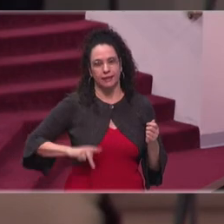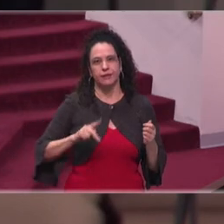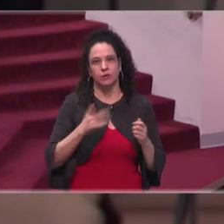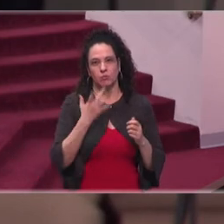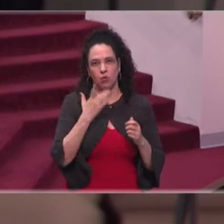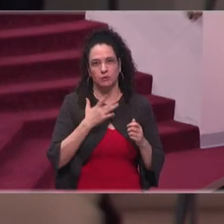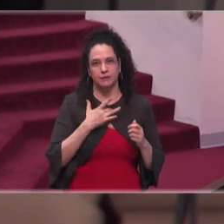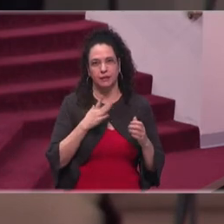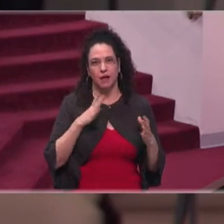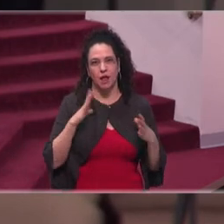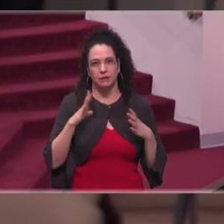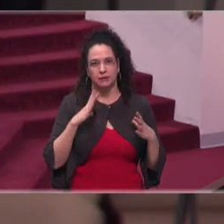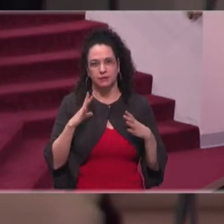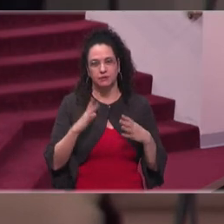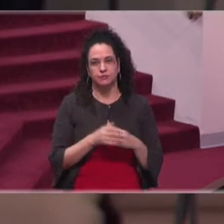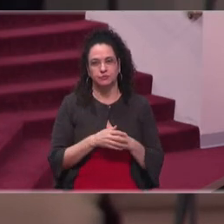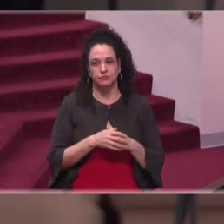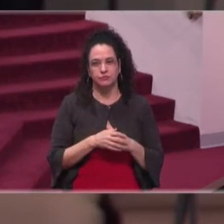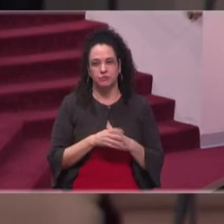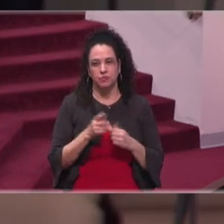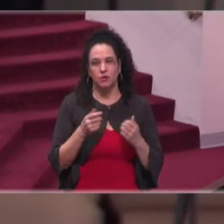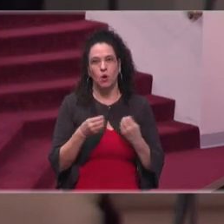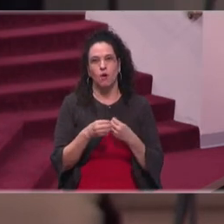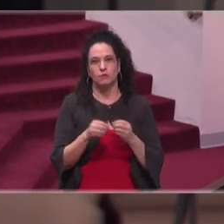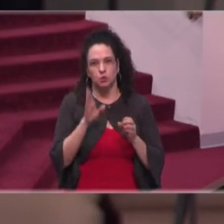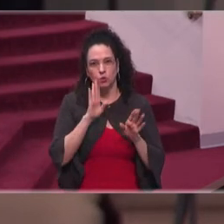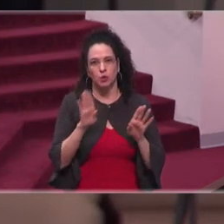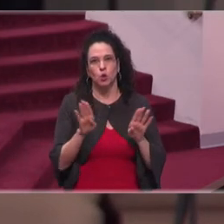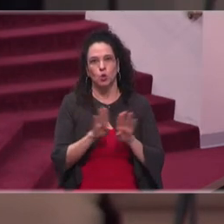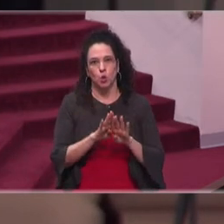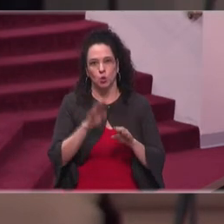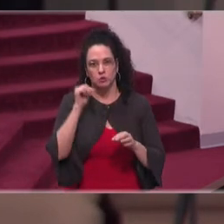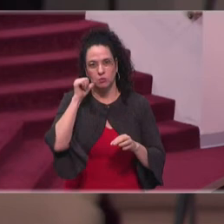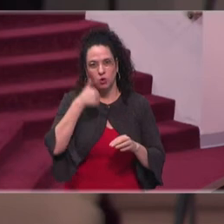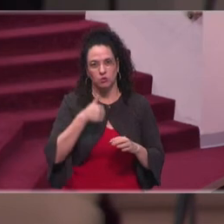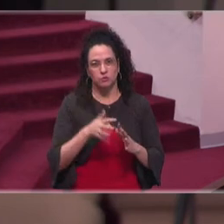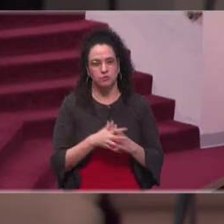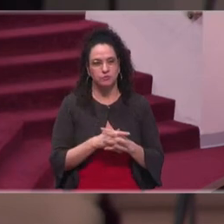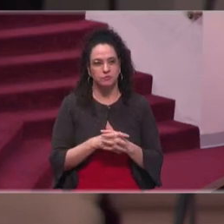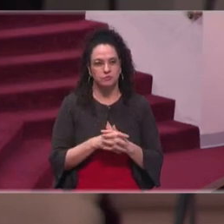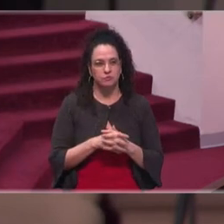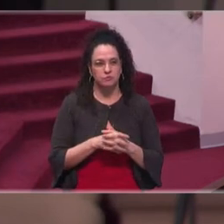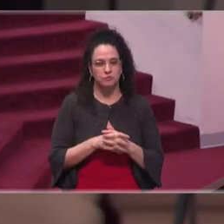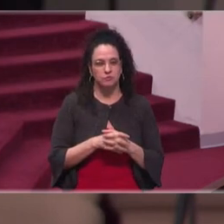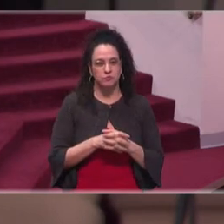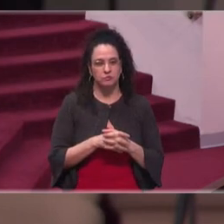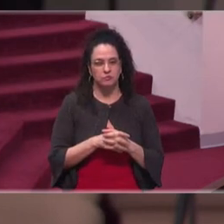and holiday. So the office will be closed on tomorrow.